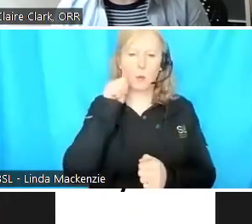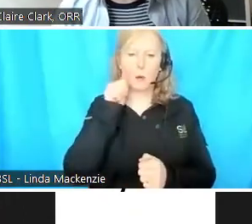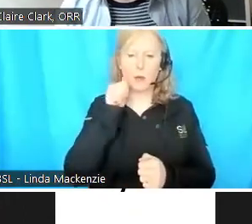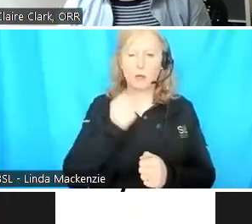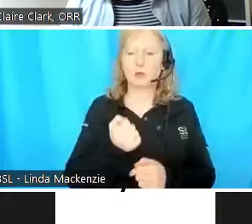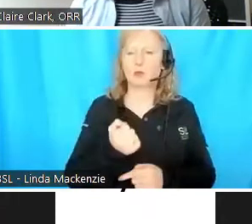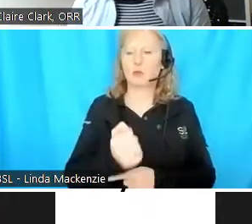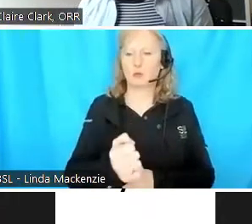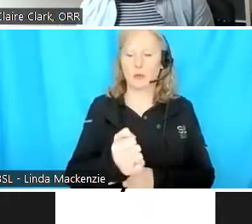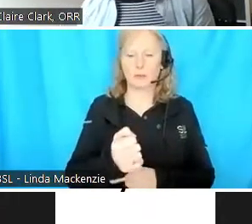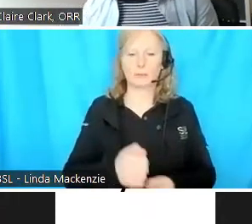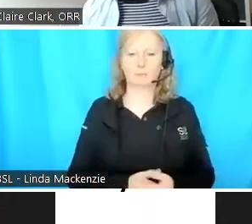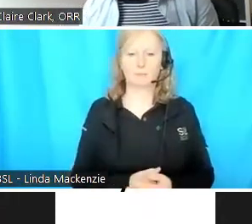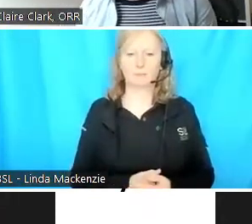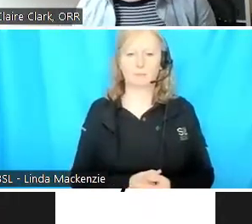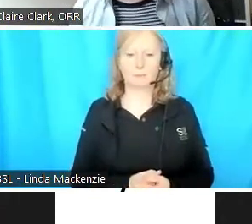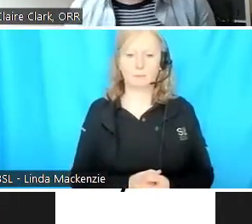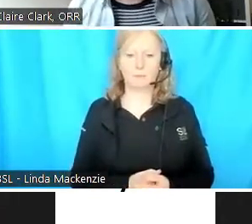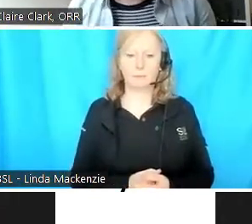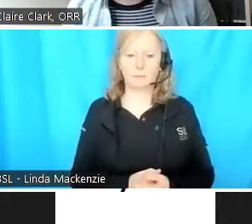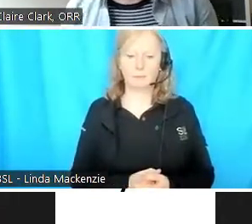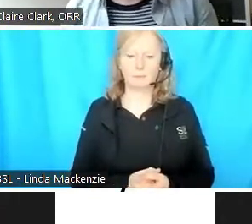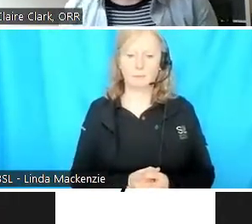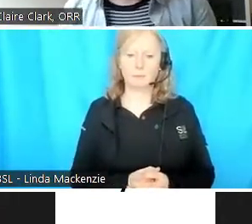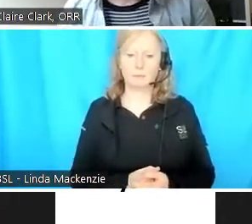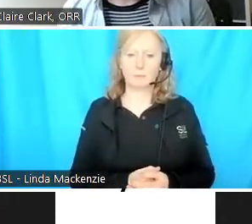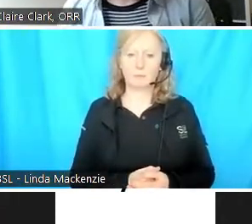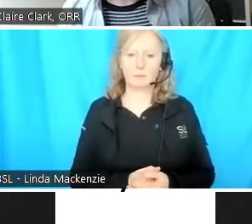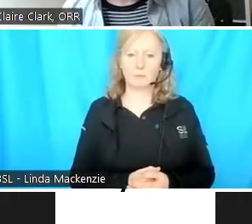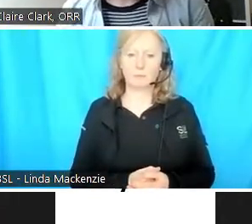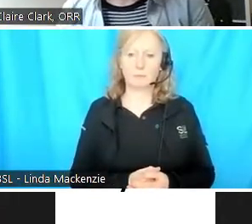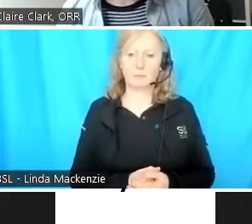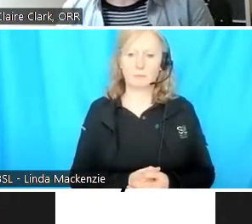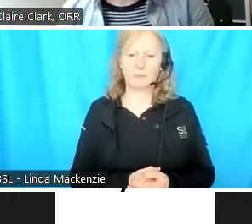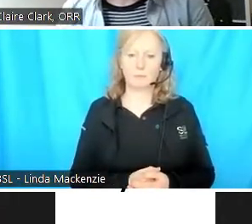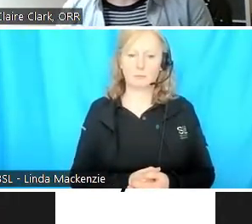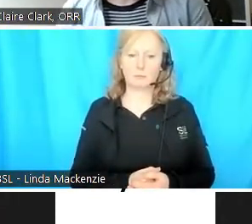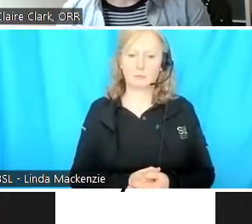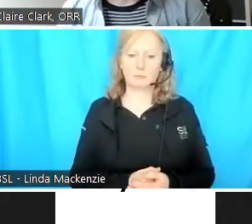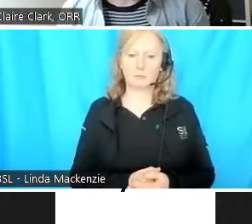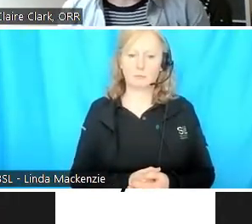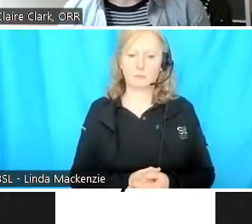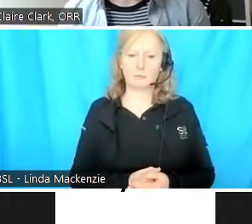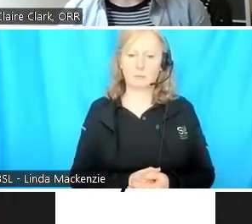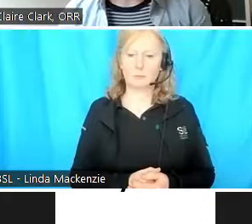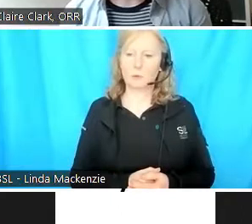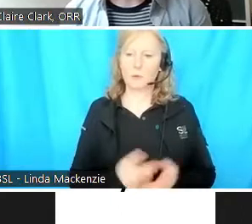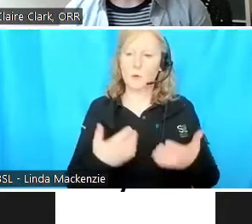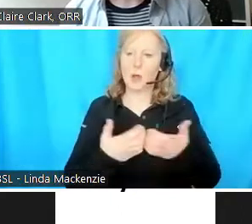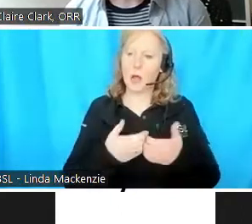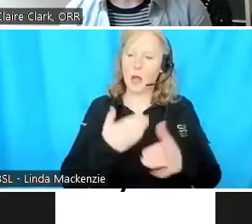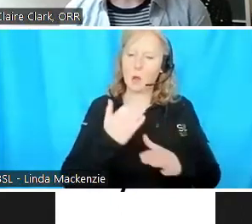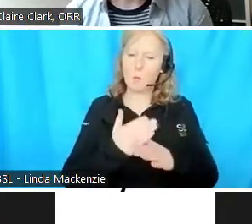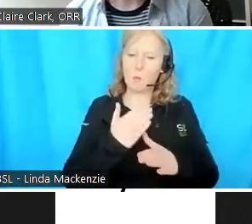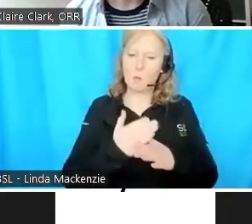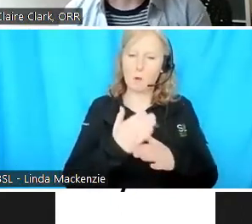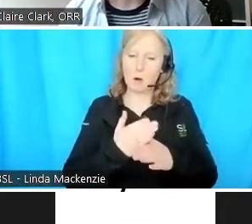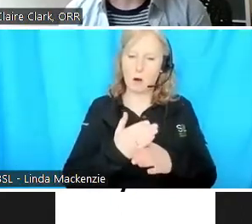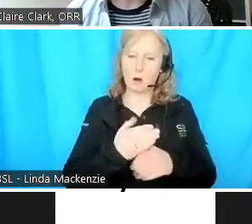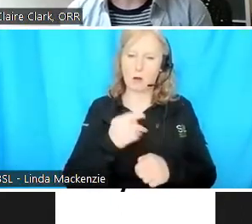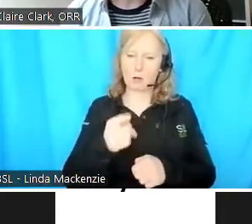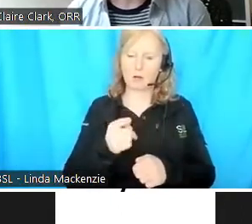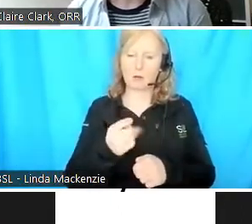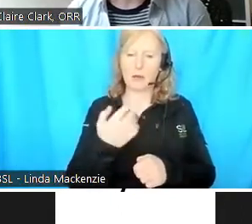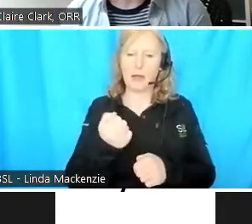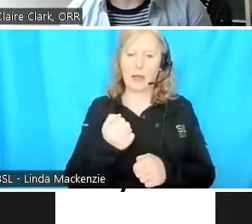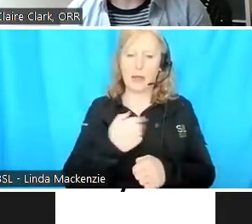industry. Let's start with the basics. So how we work. So the rail regulator issues licenses